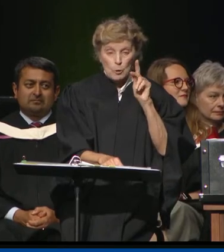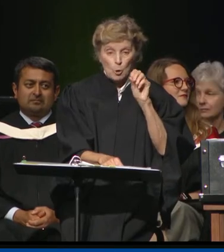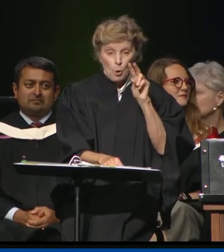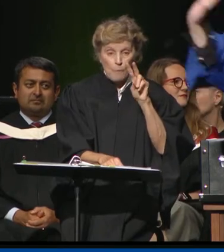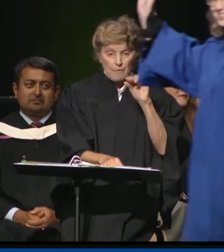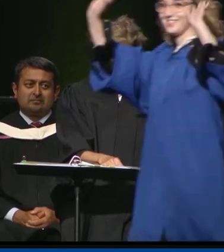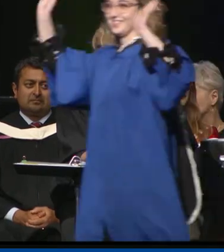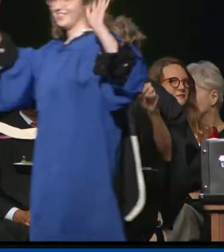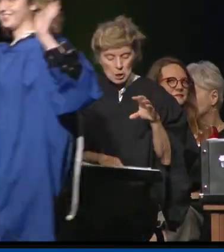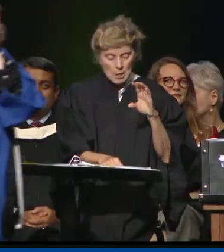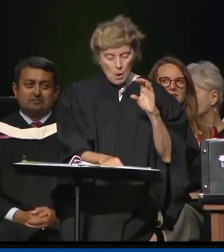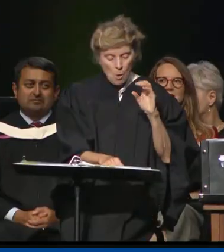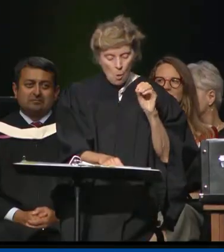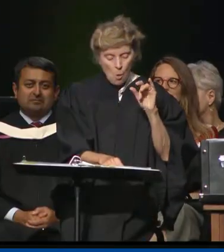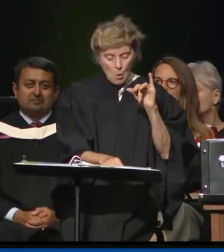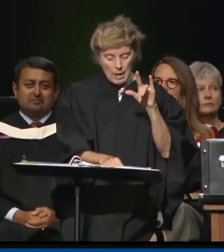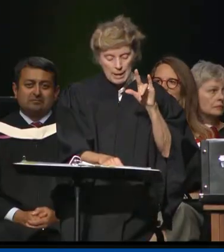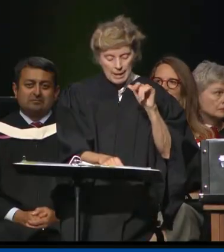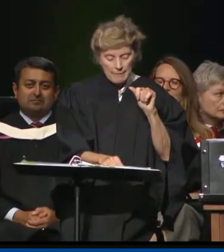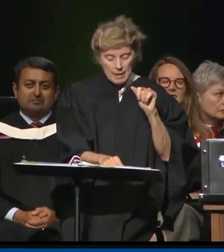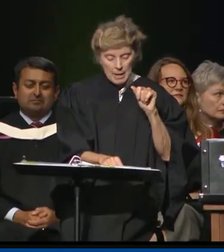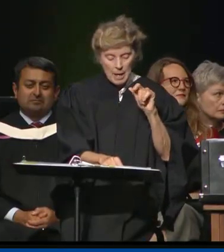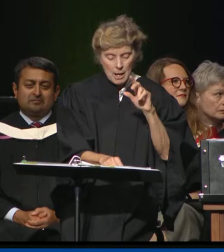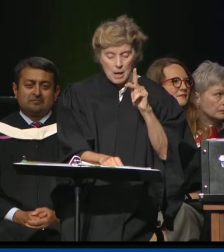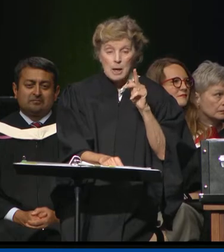Olivia Karp.